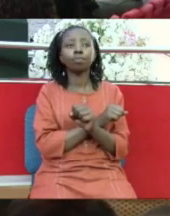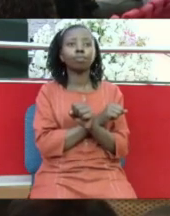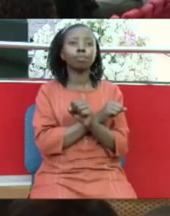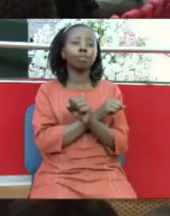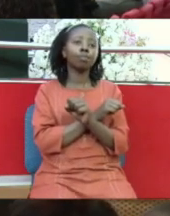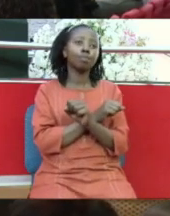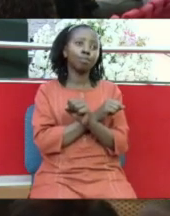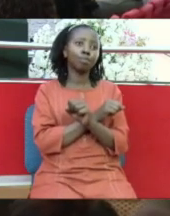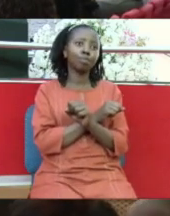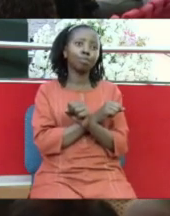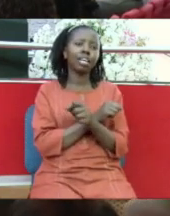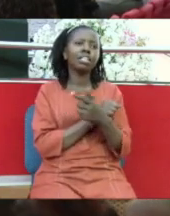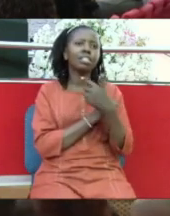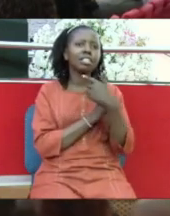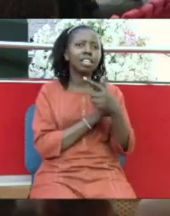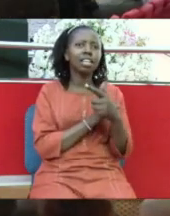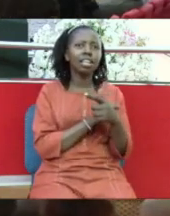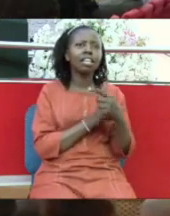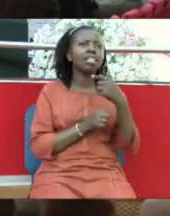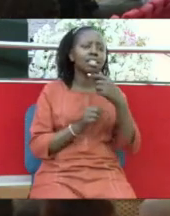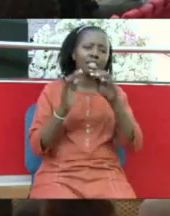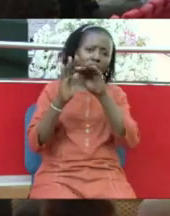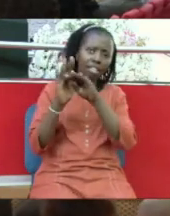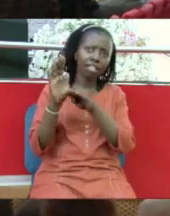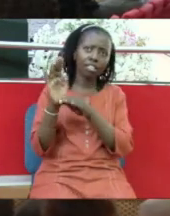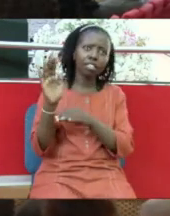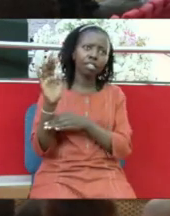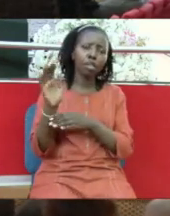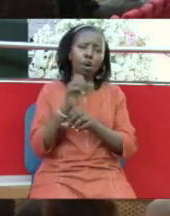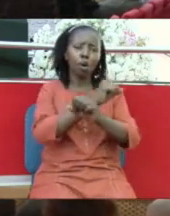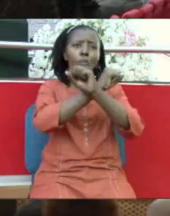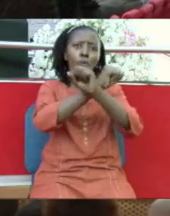And he breaks down the pieces of the armor.